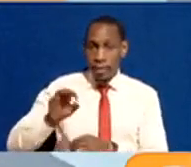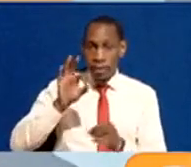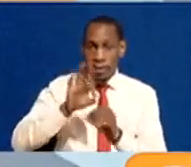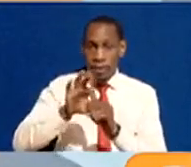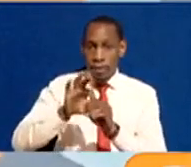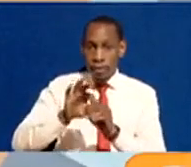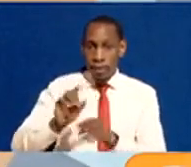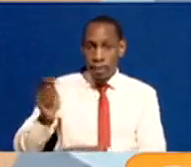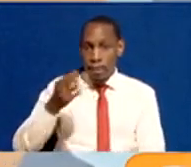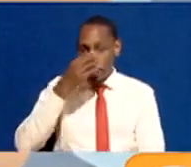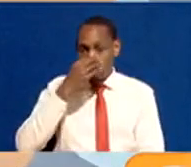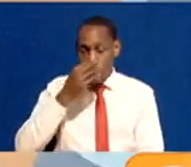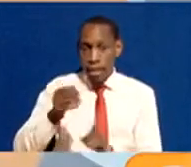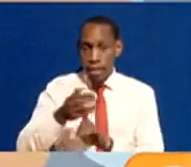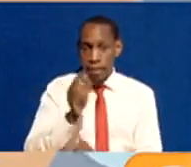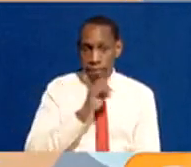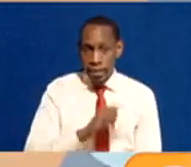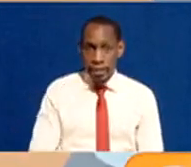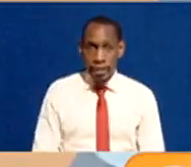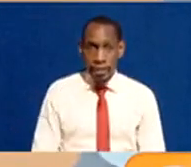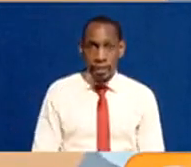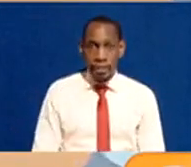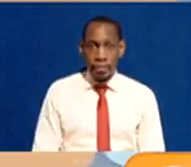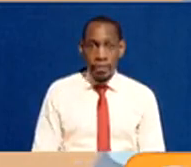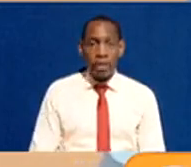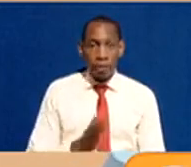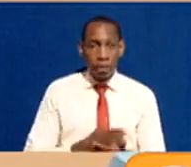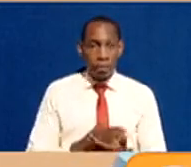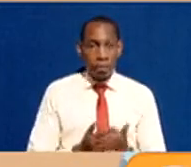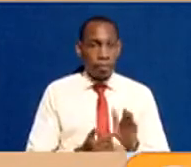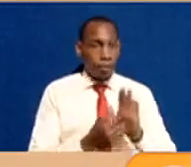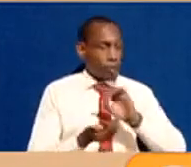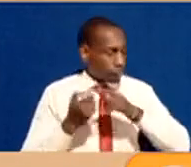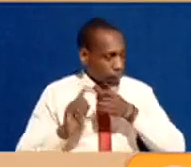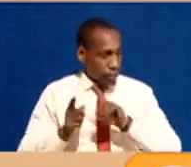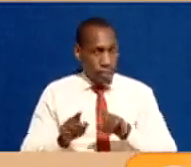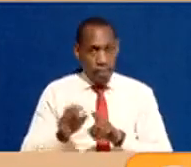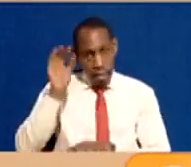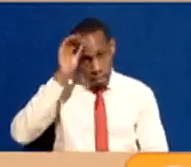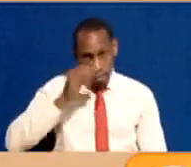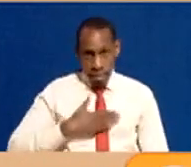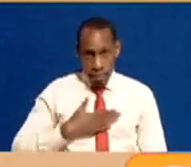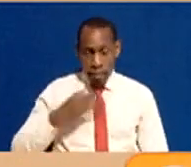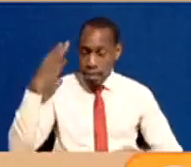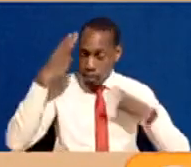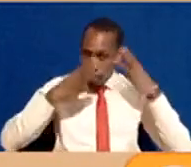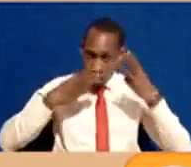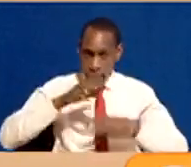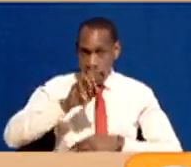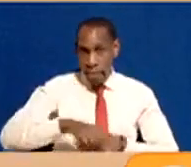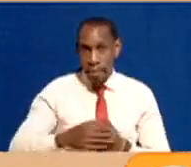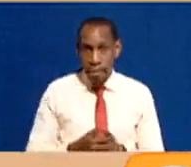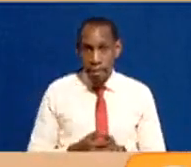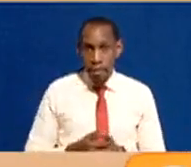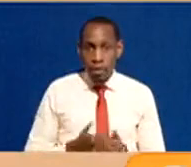votes that President Ruto garnered. That is some food for thought and, in my view, worrying. We